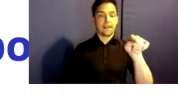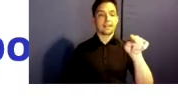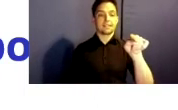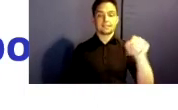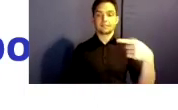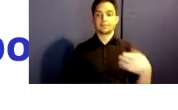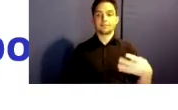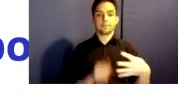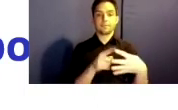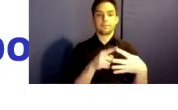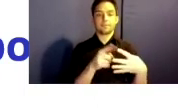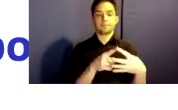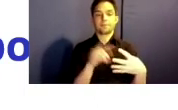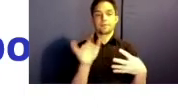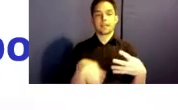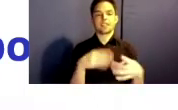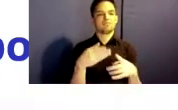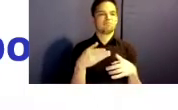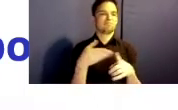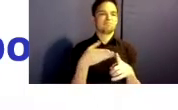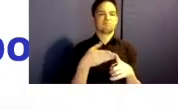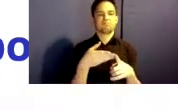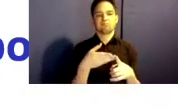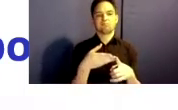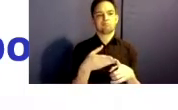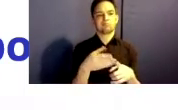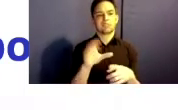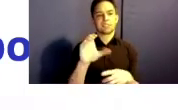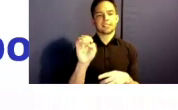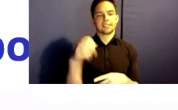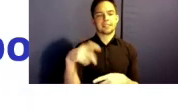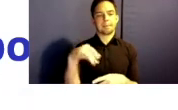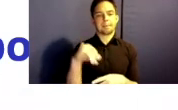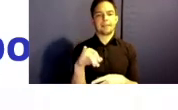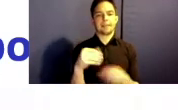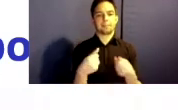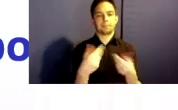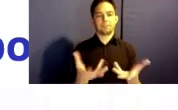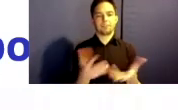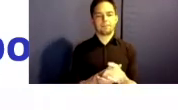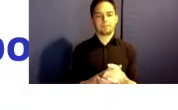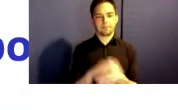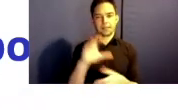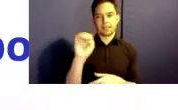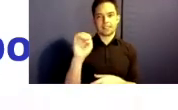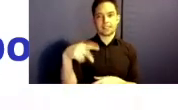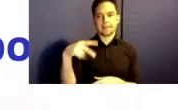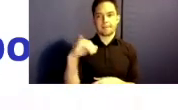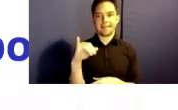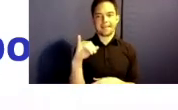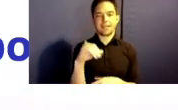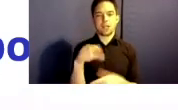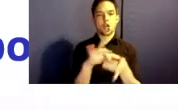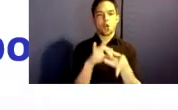This is mainly convened by the CEPI. This is the CEPI, it's for Coalition